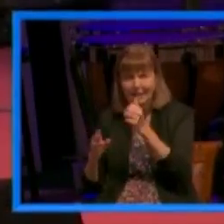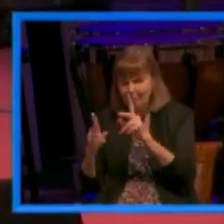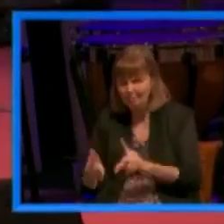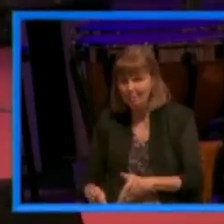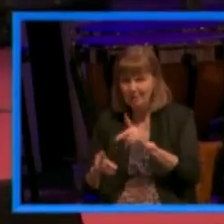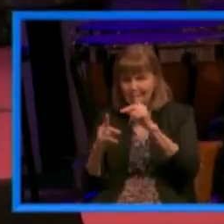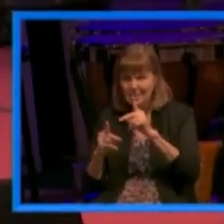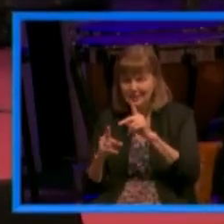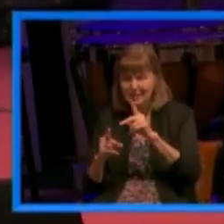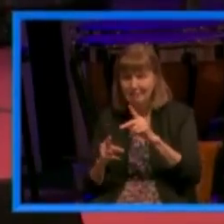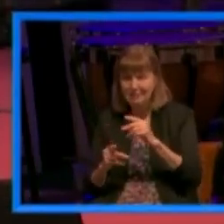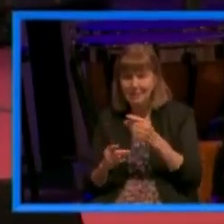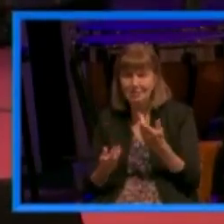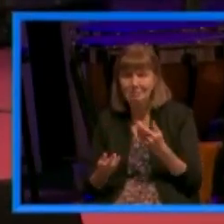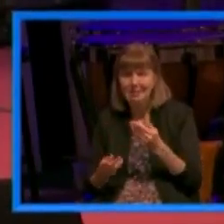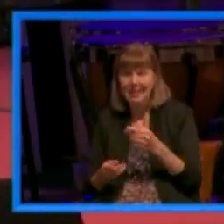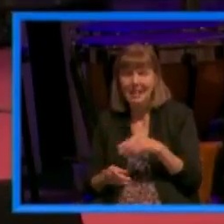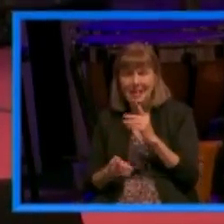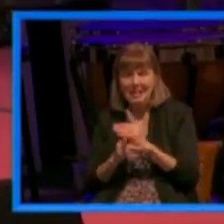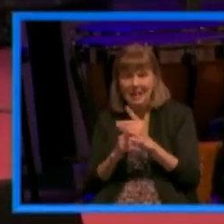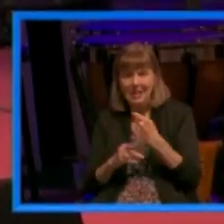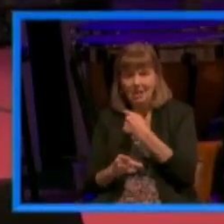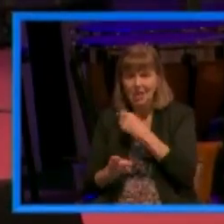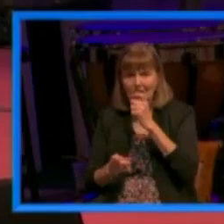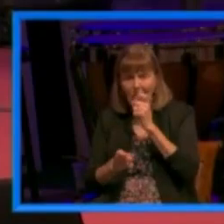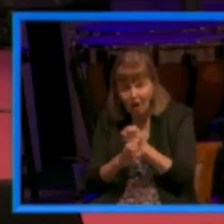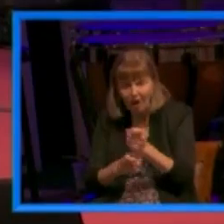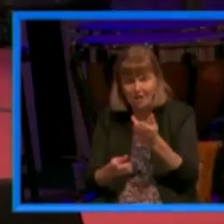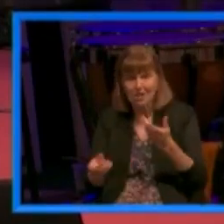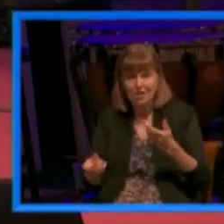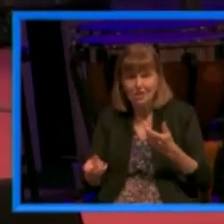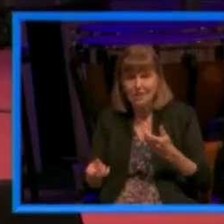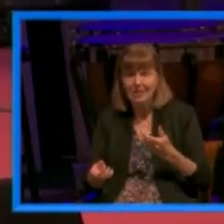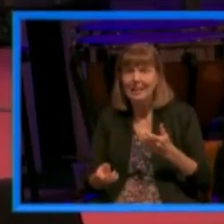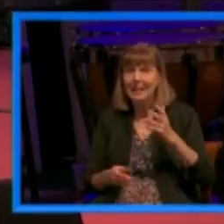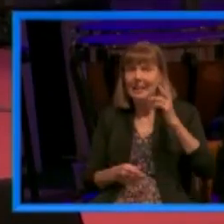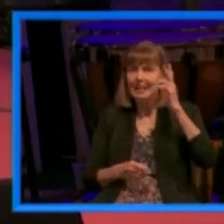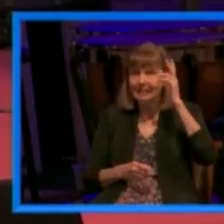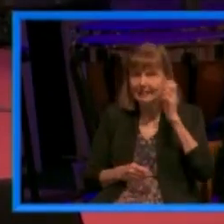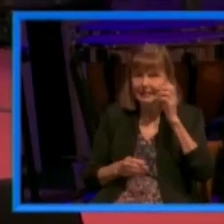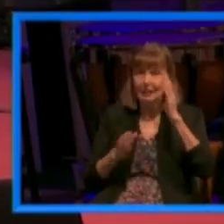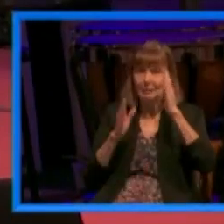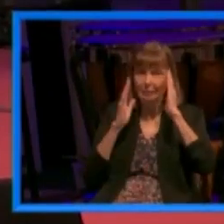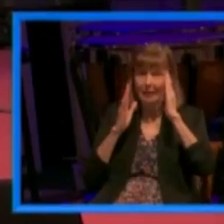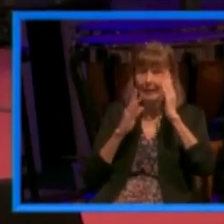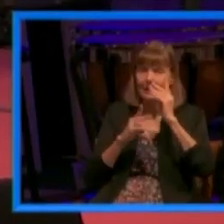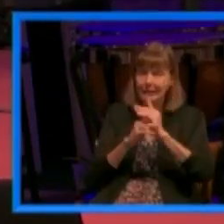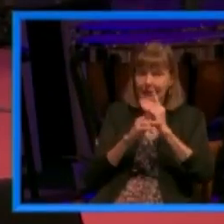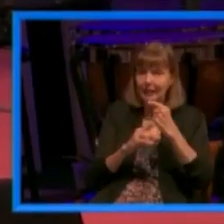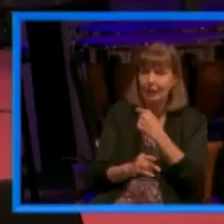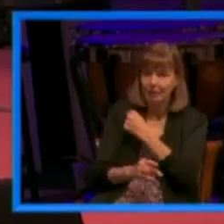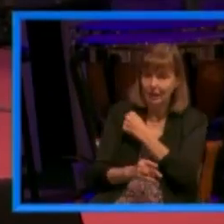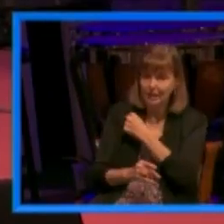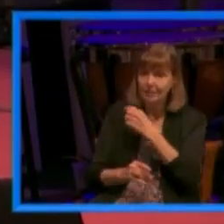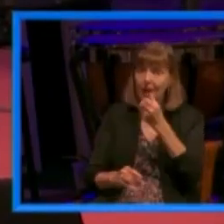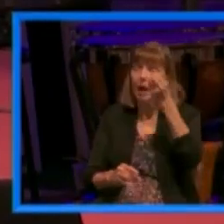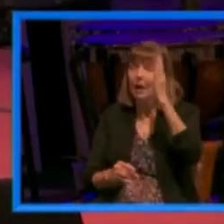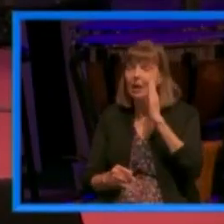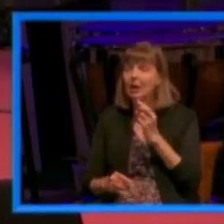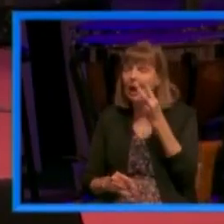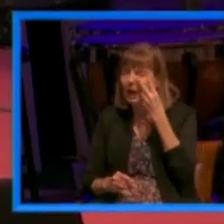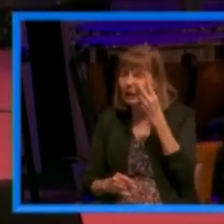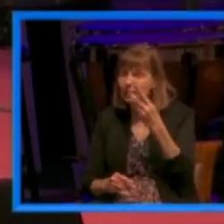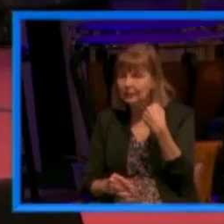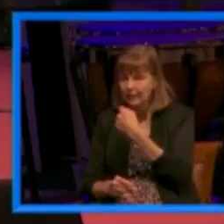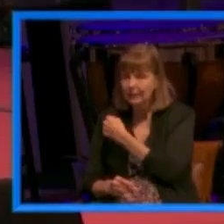is there watching and listening and caring for us. God sees us. There